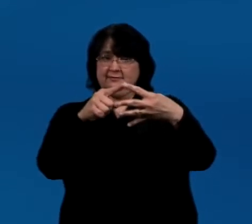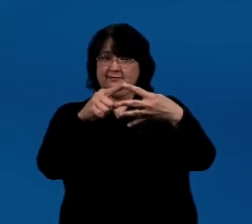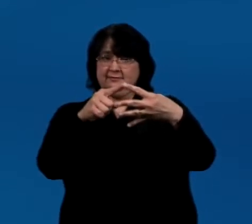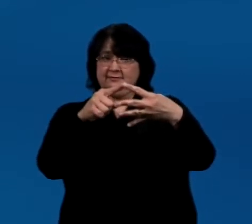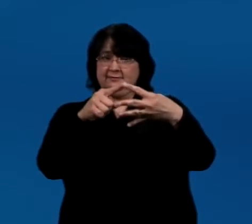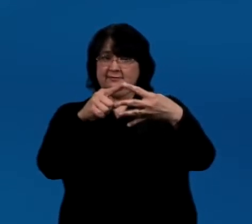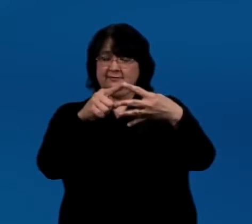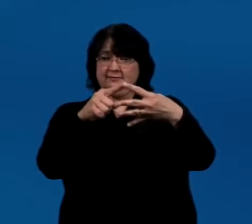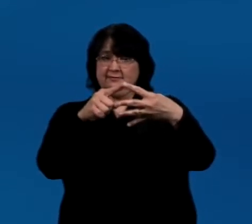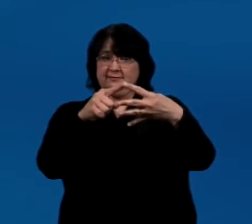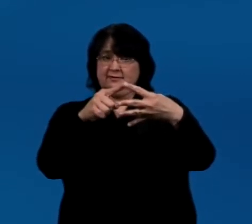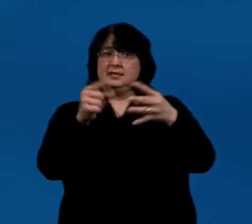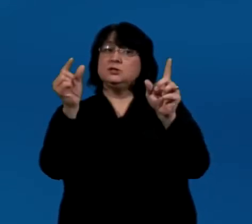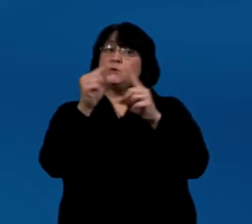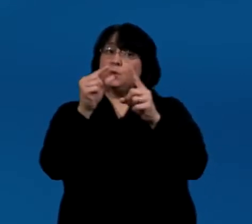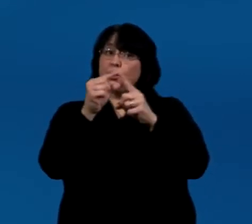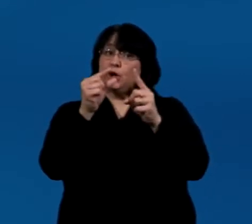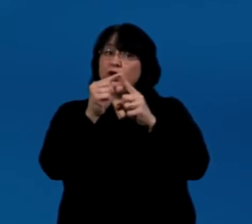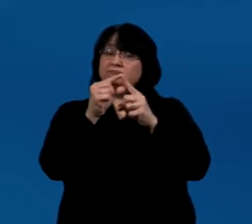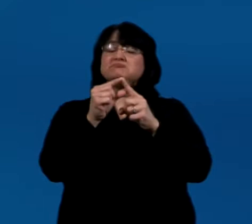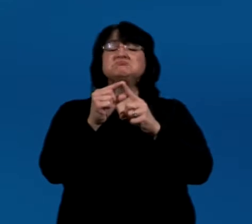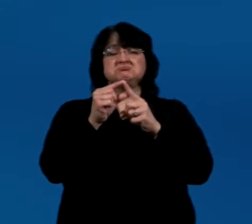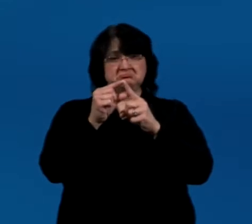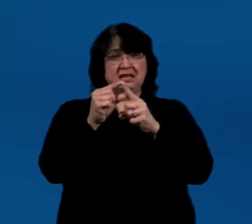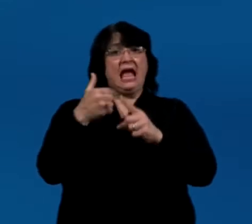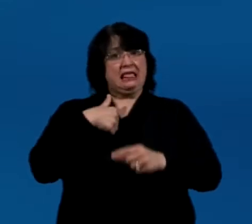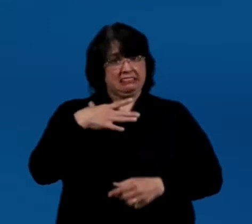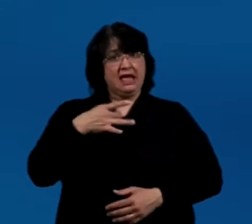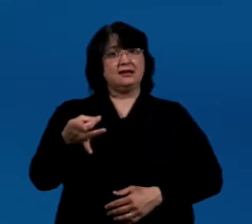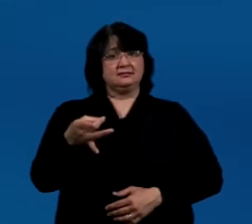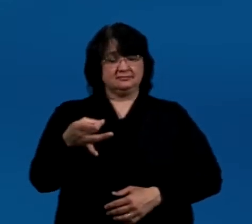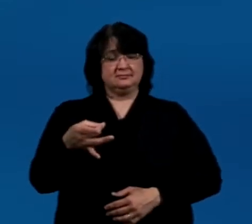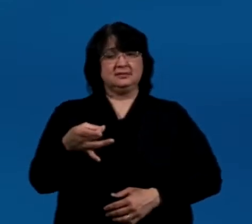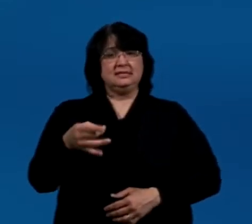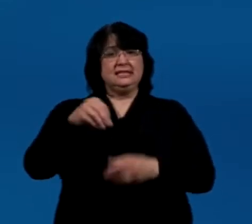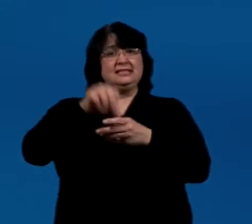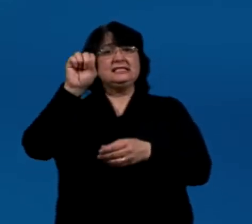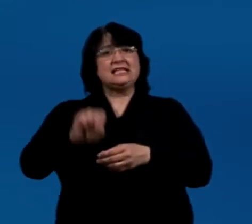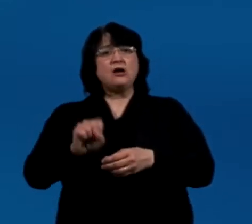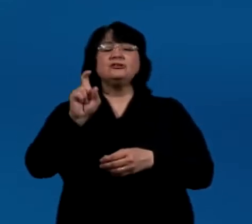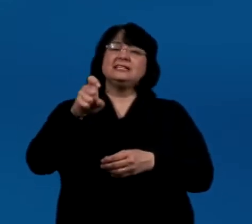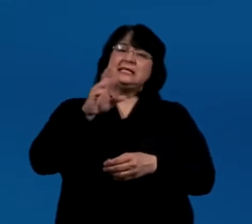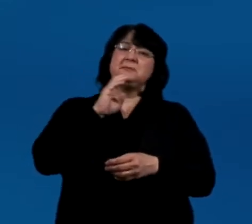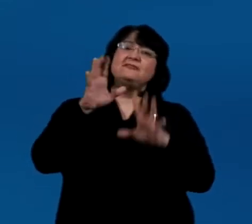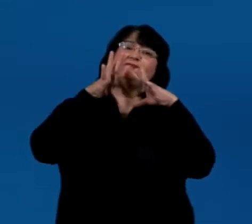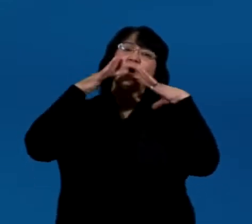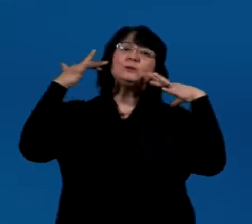that is great. I like it, especially being in the South, but be folksy.